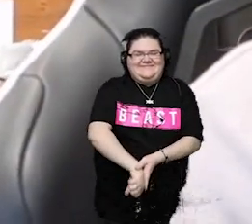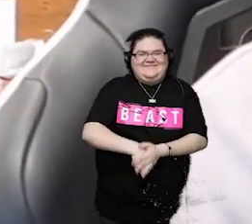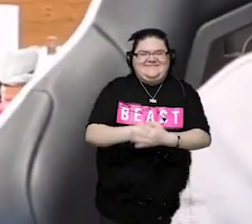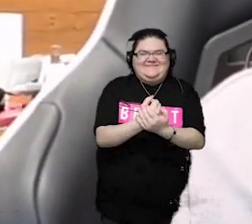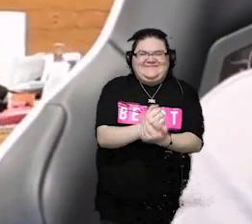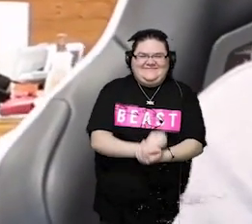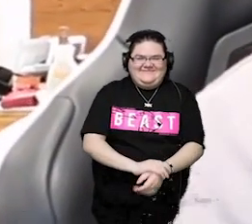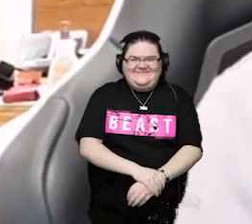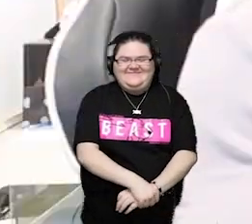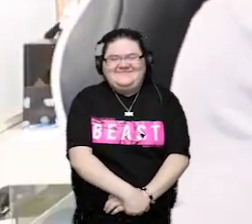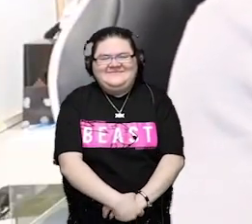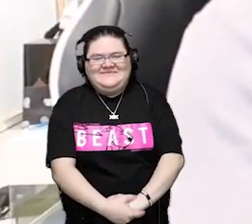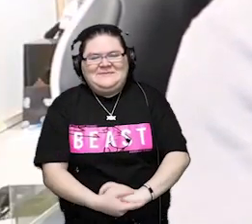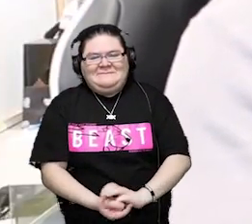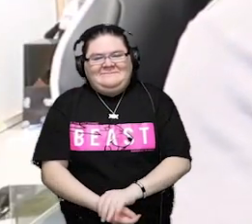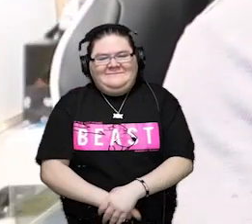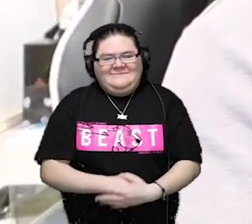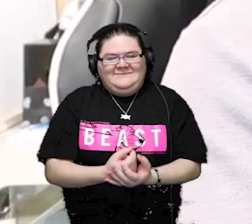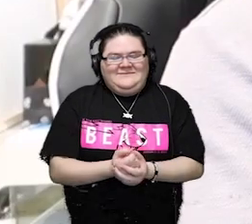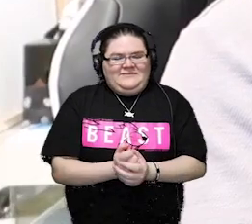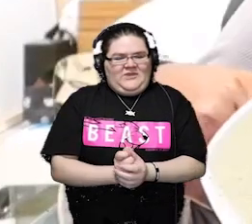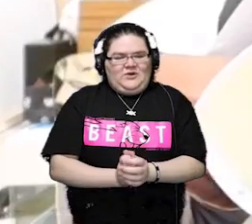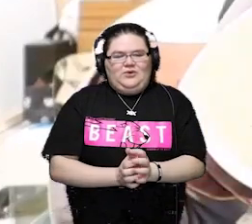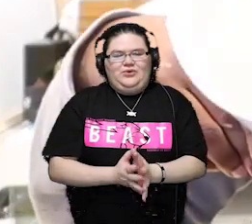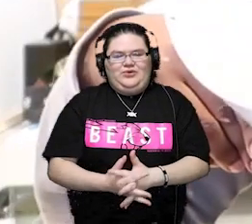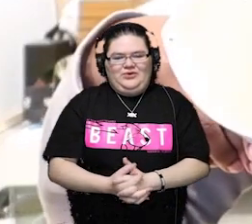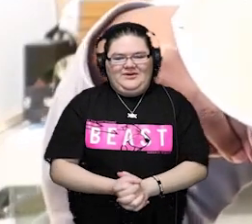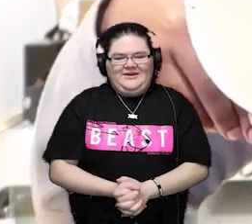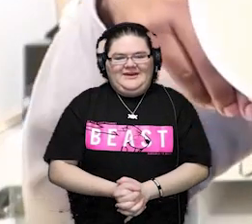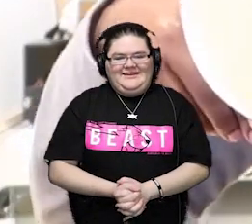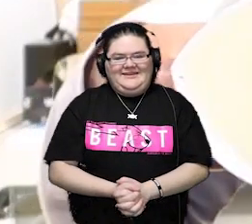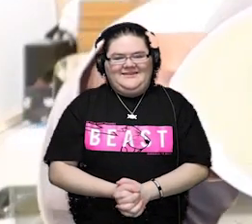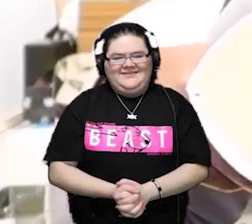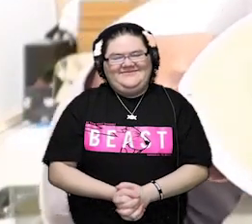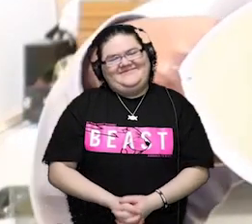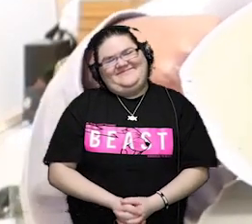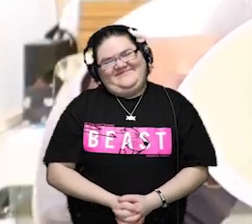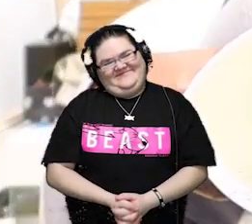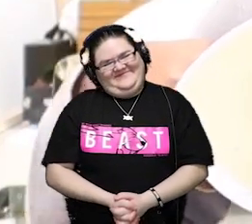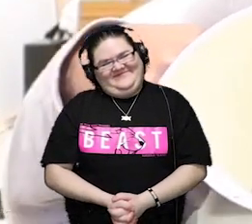Ah, oh, you fucking dickhead. Kind of boobs.